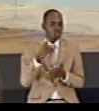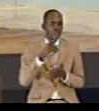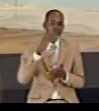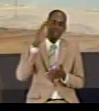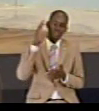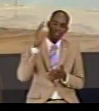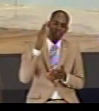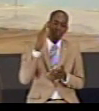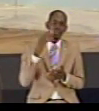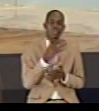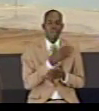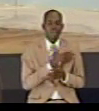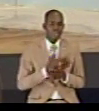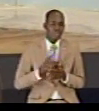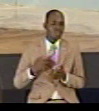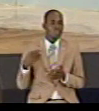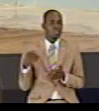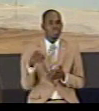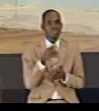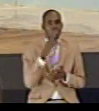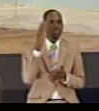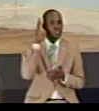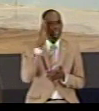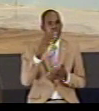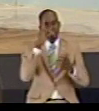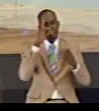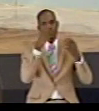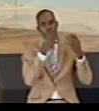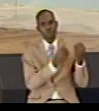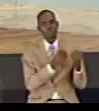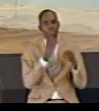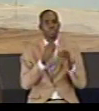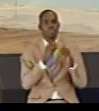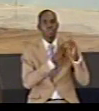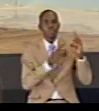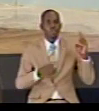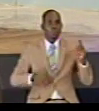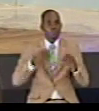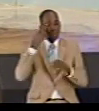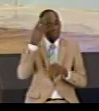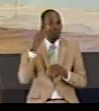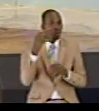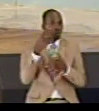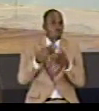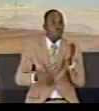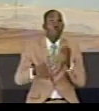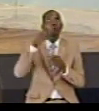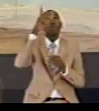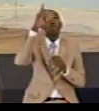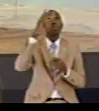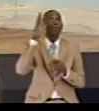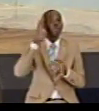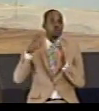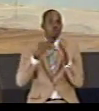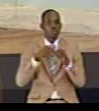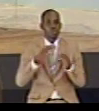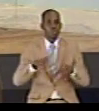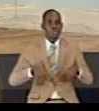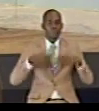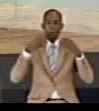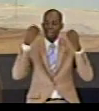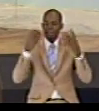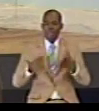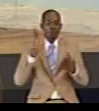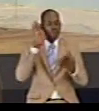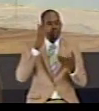fear, and they shall trust in the Lord. Because of what God will do in your life, many will trust in the Lord.